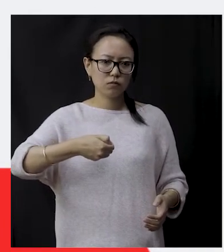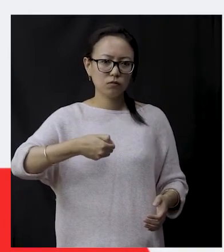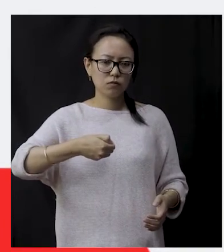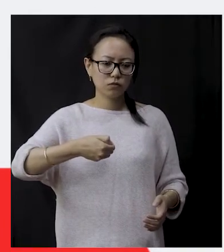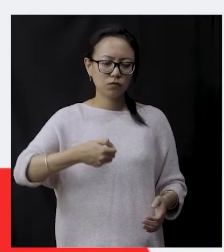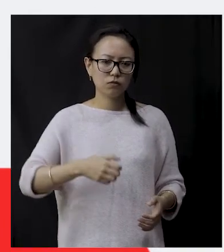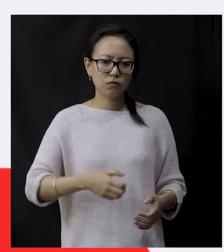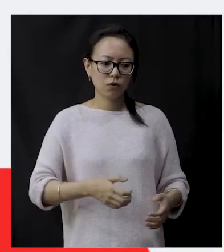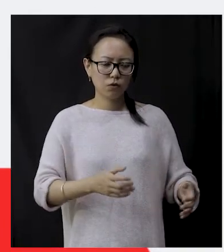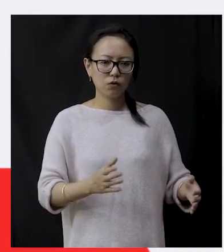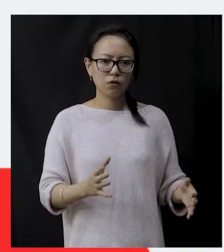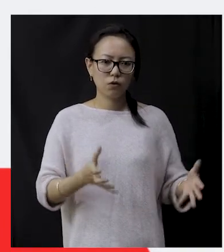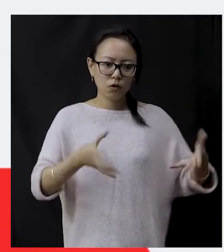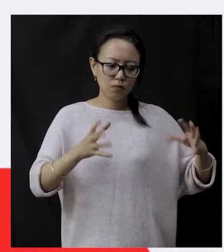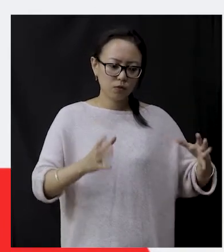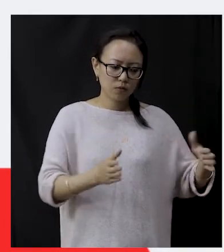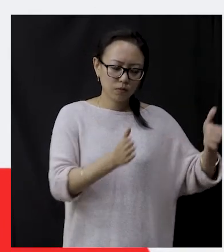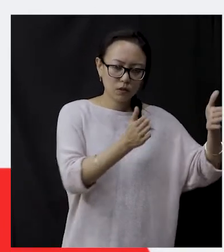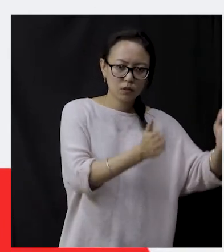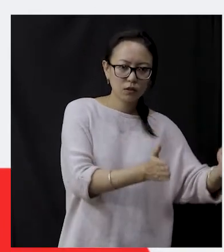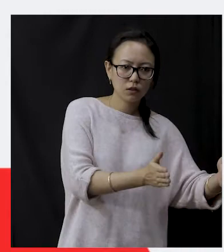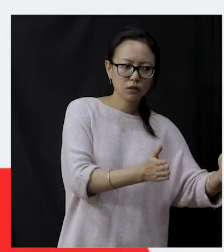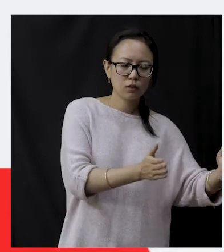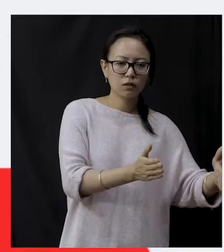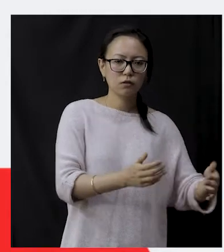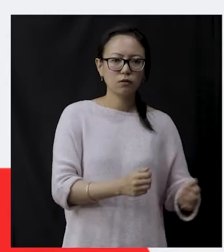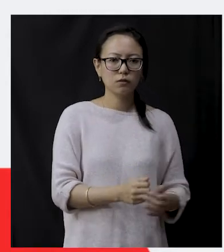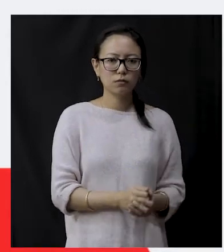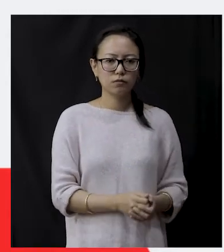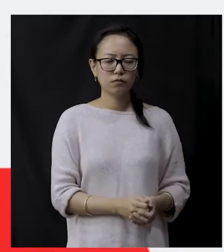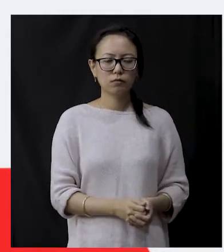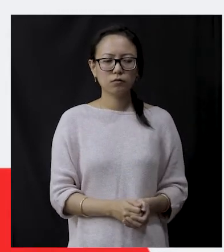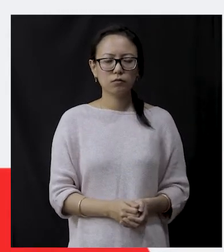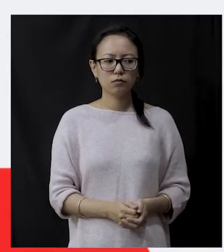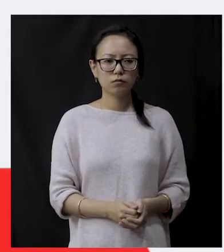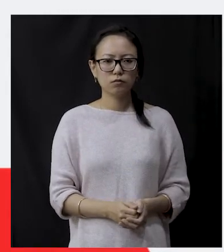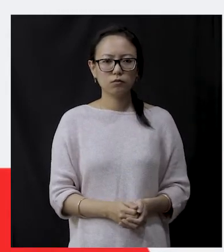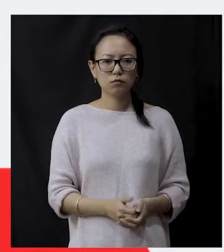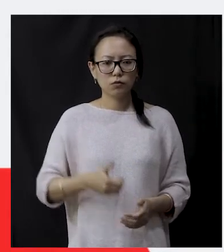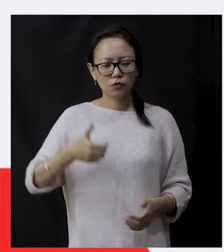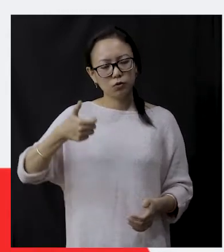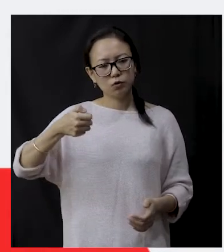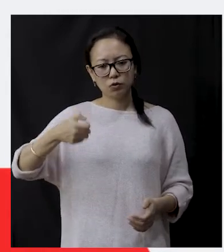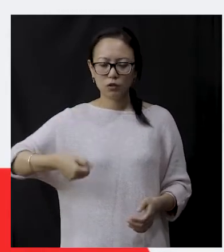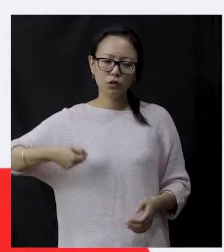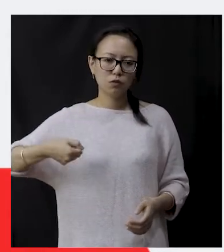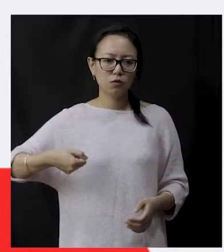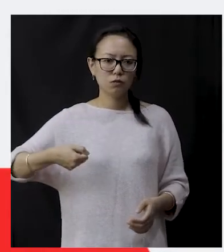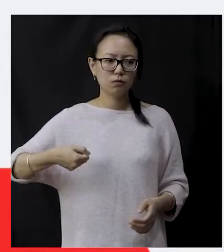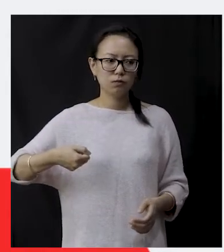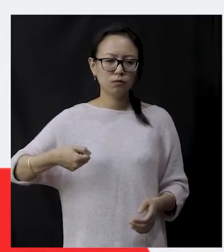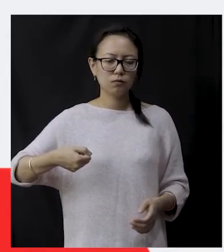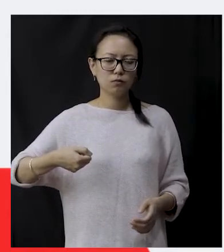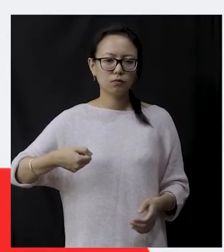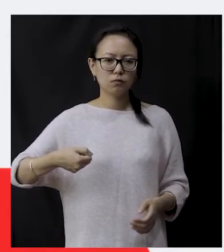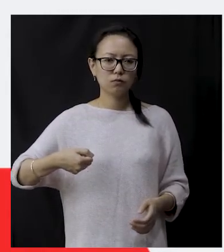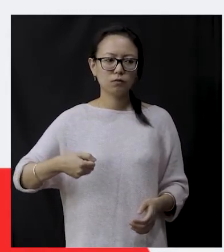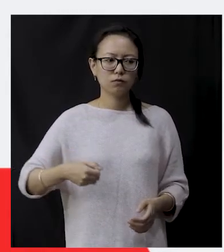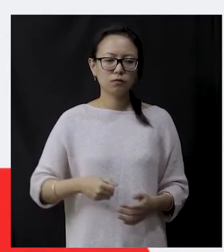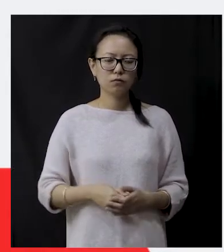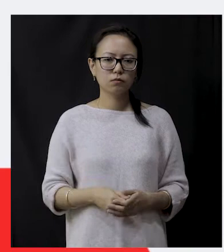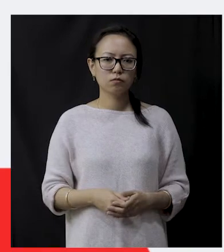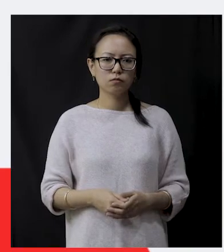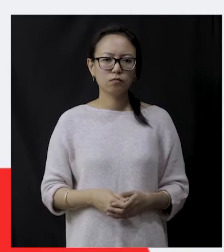the football or a globe here. Okay, so now students, what you will observe? We